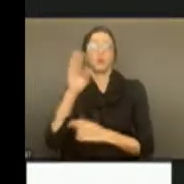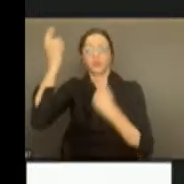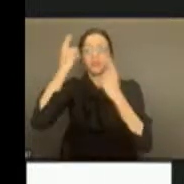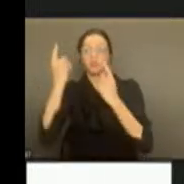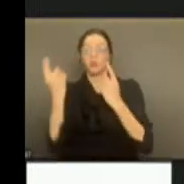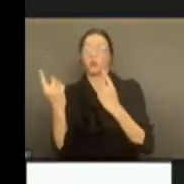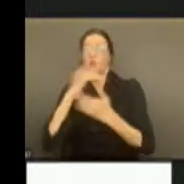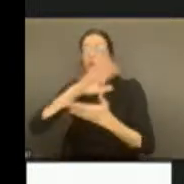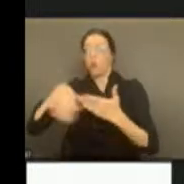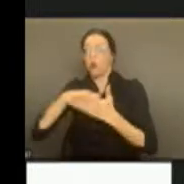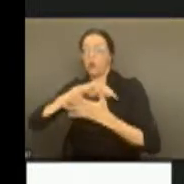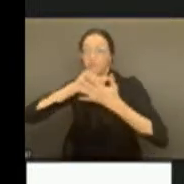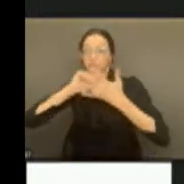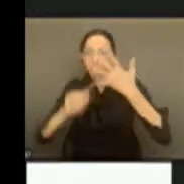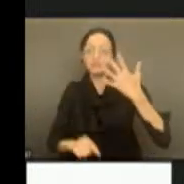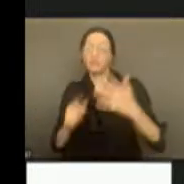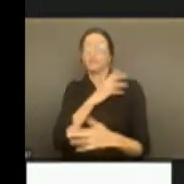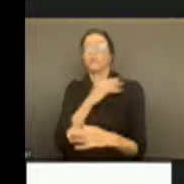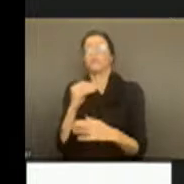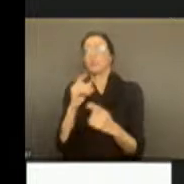budget for next year.